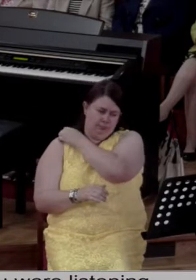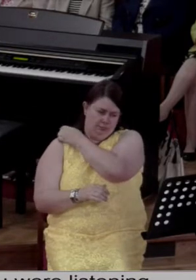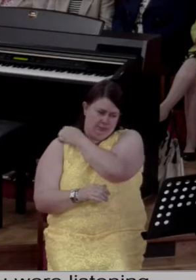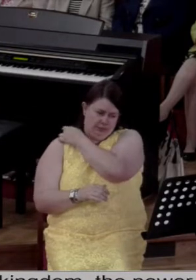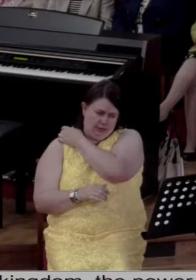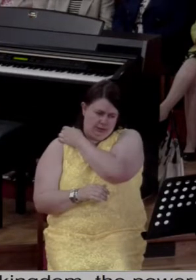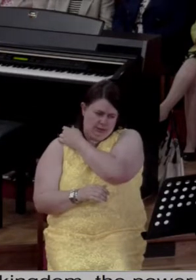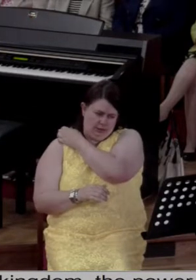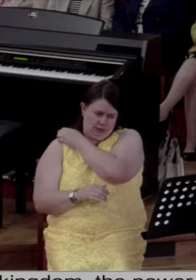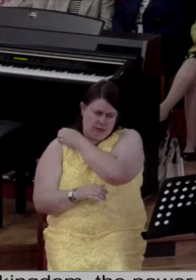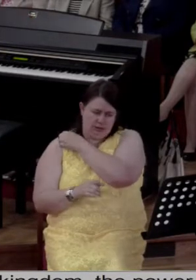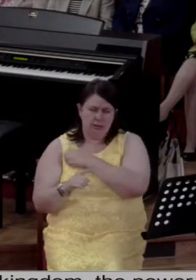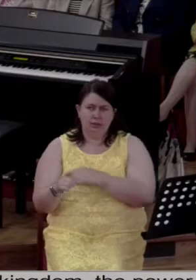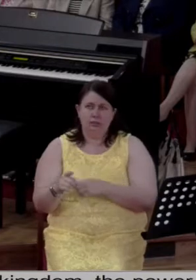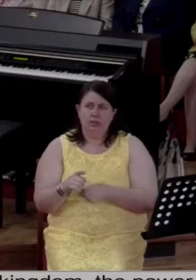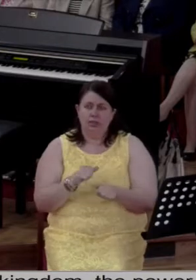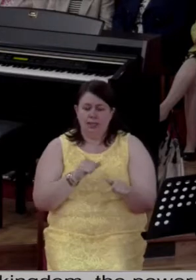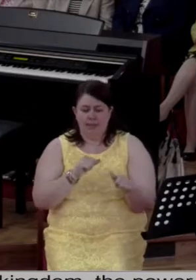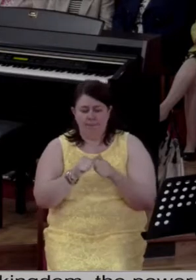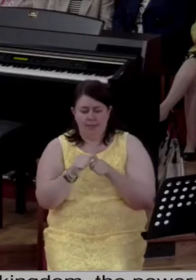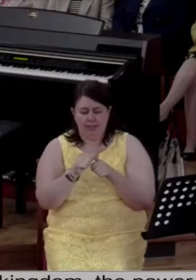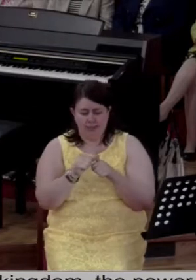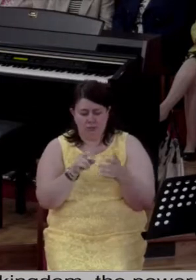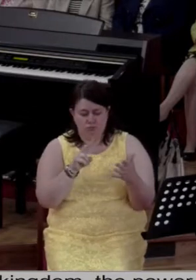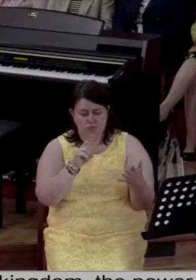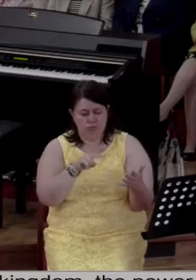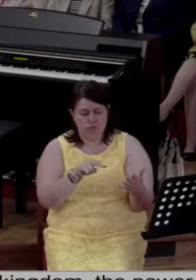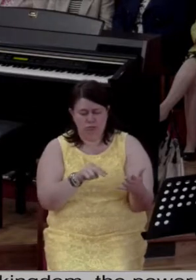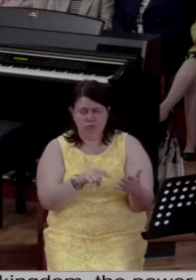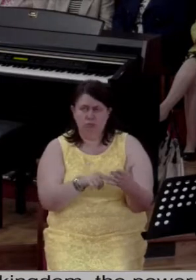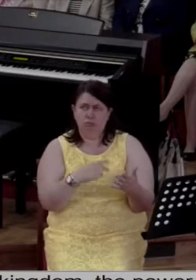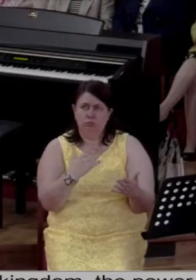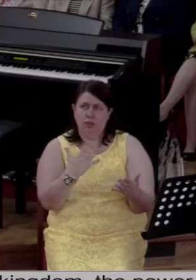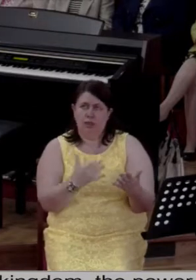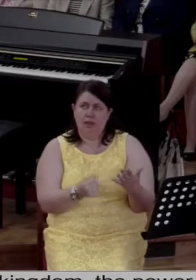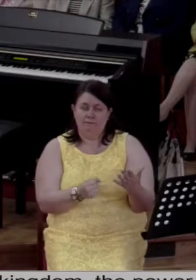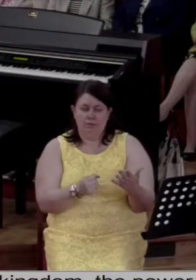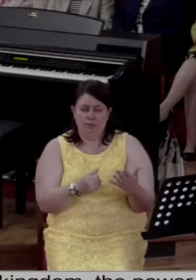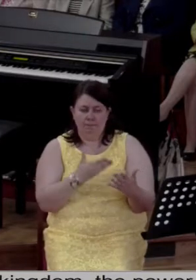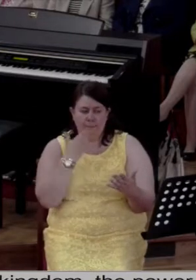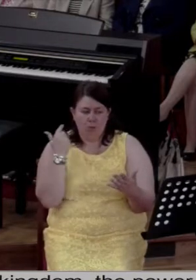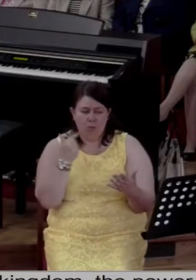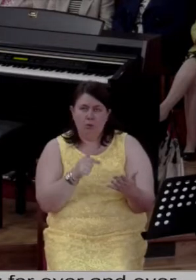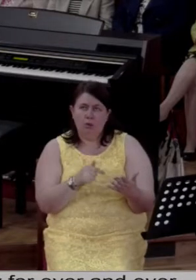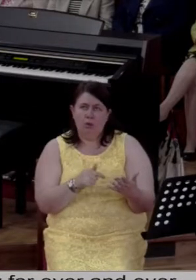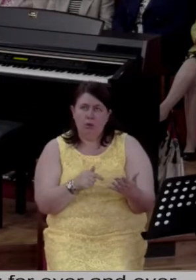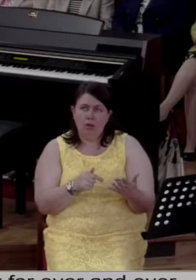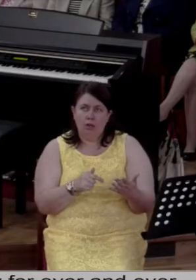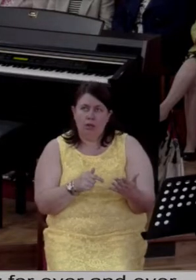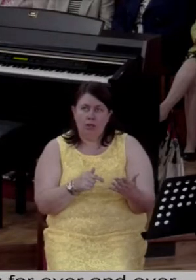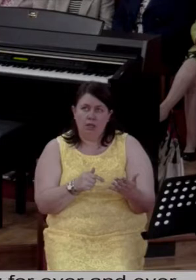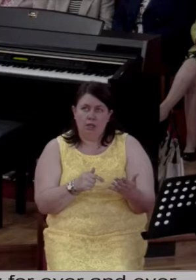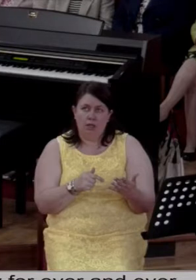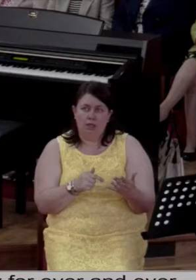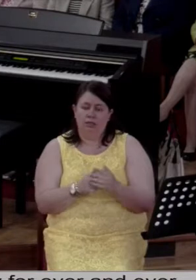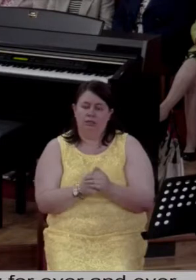the Gospels. The best texts don't have it in it. The most complete